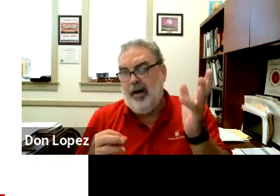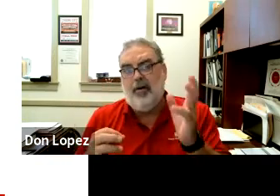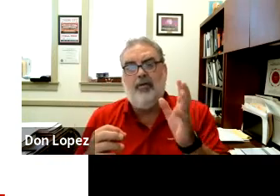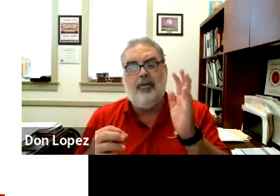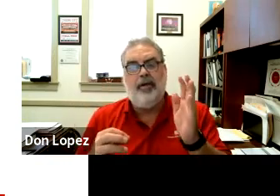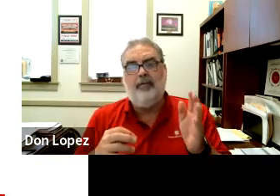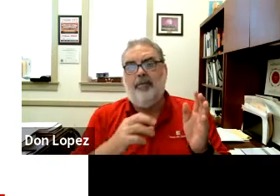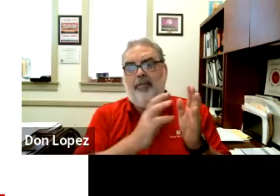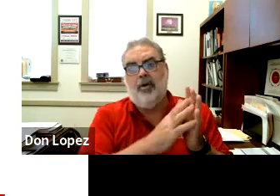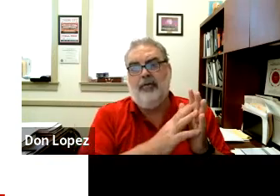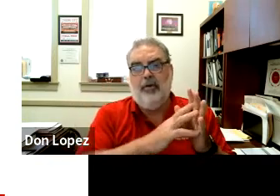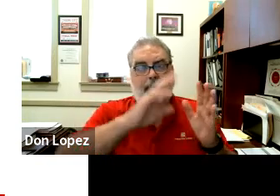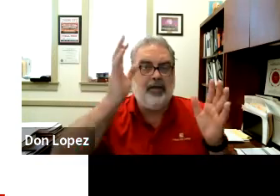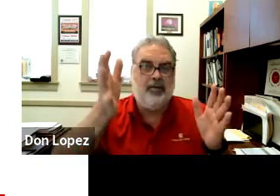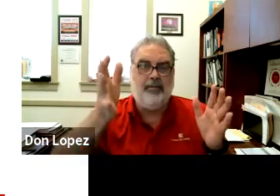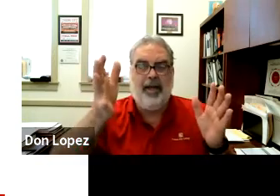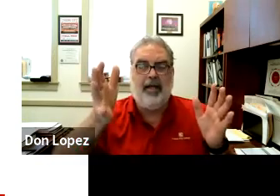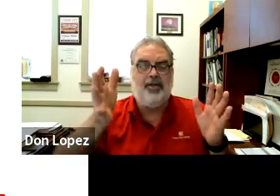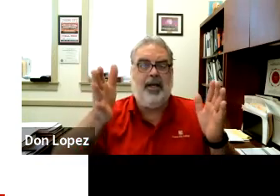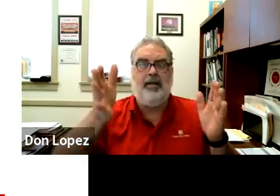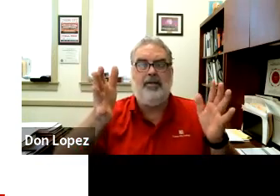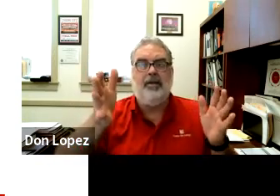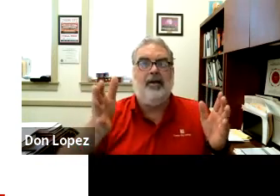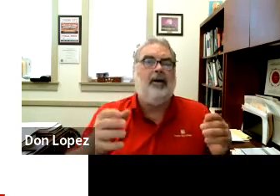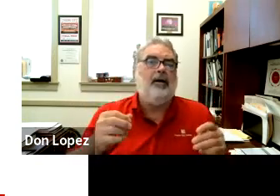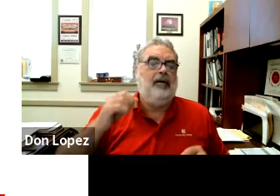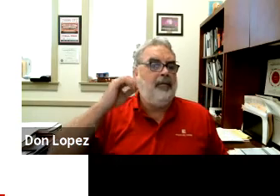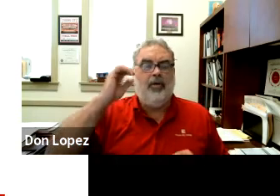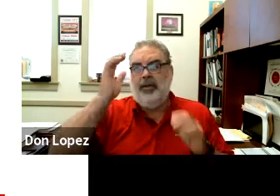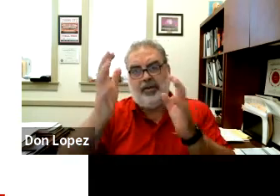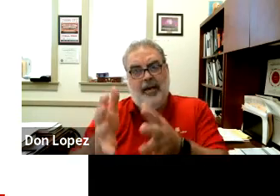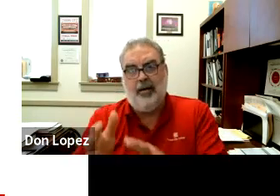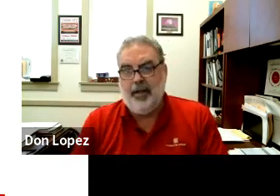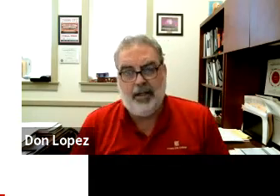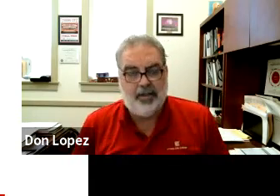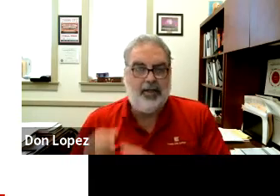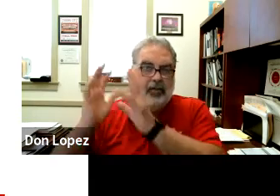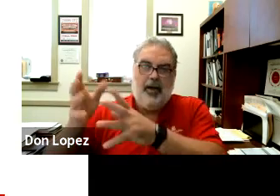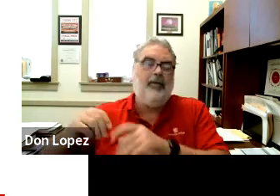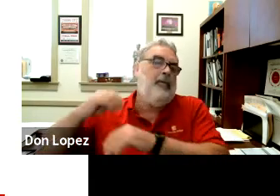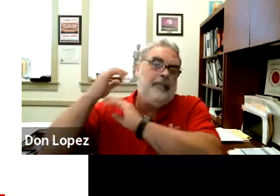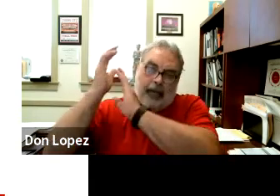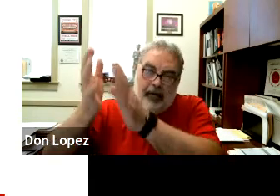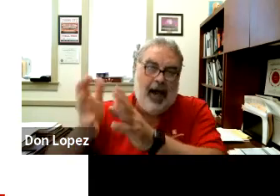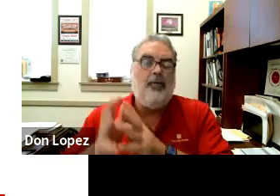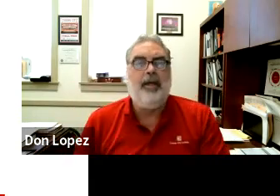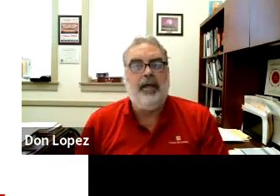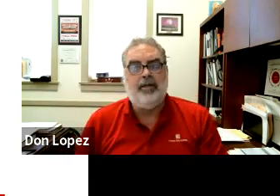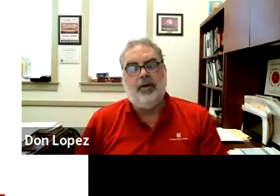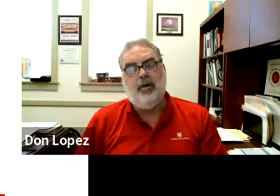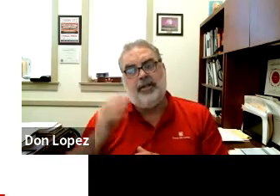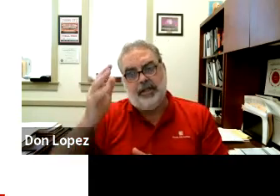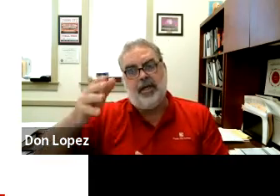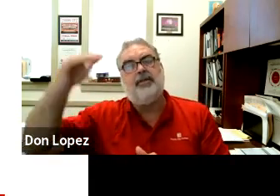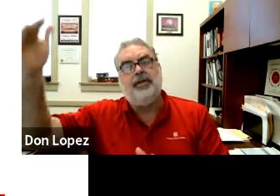say not part of what we did from program review because there was a mandated change, or this came up in legislation or whatever. Now we need